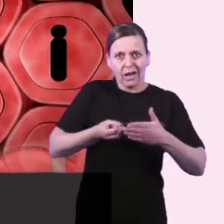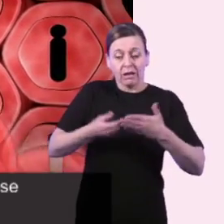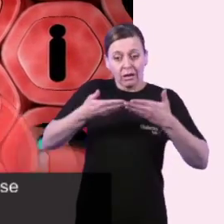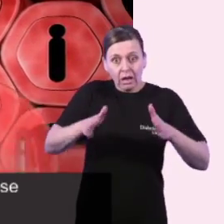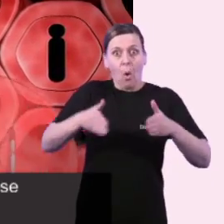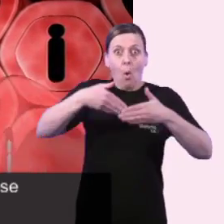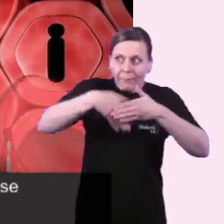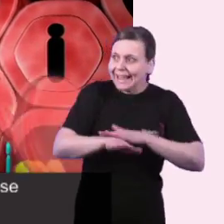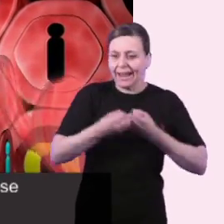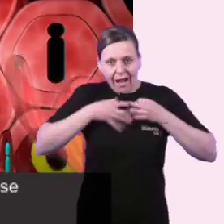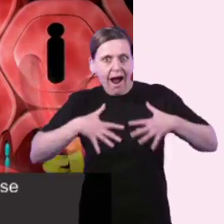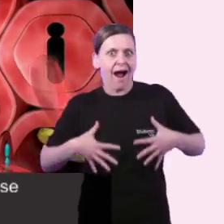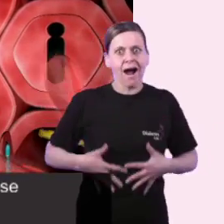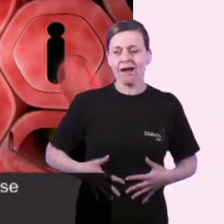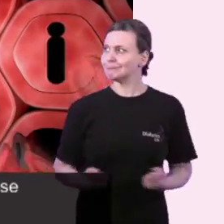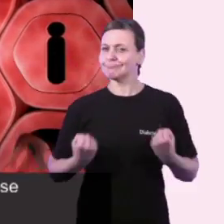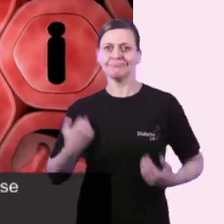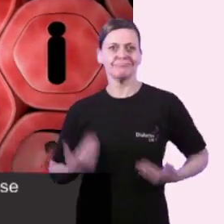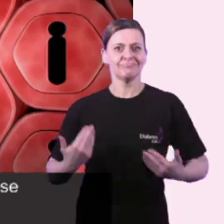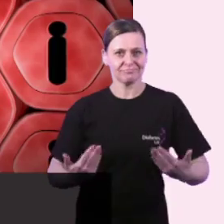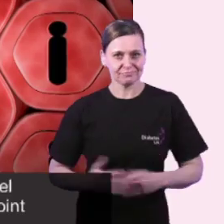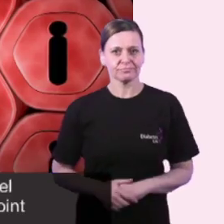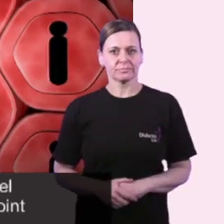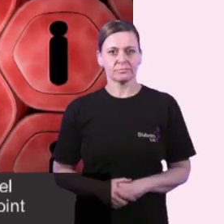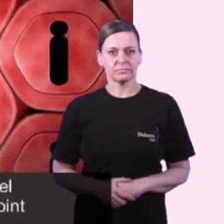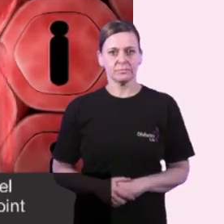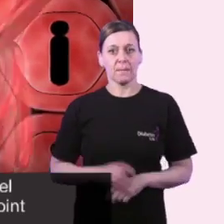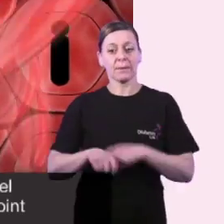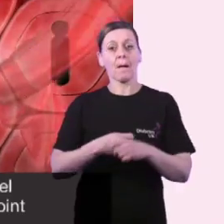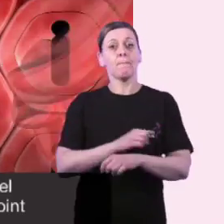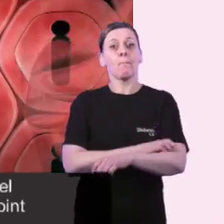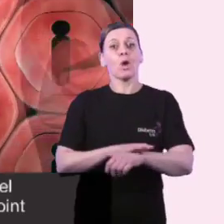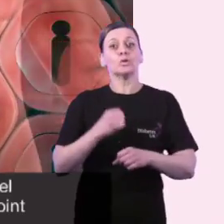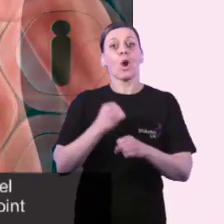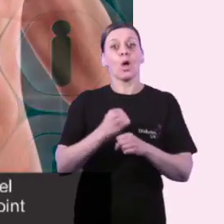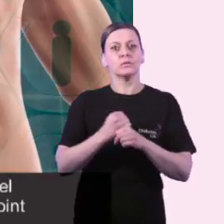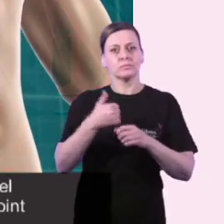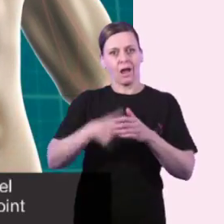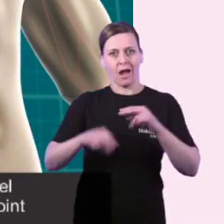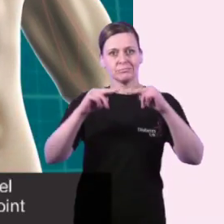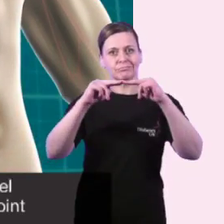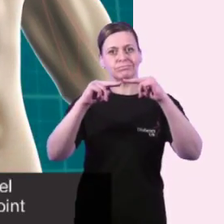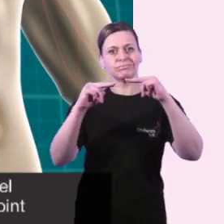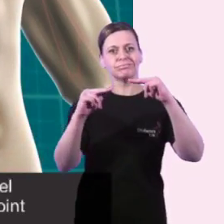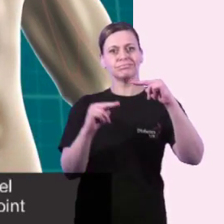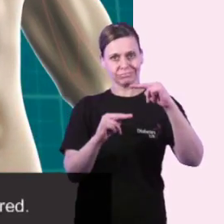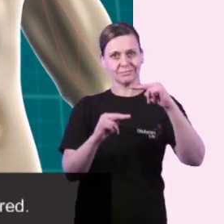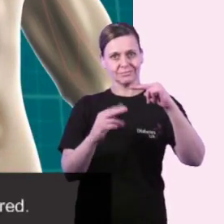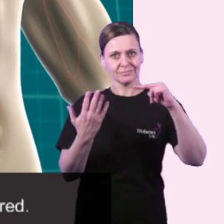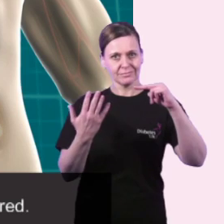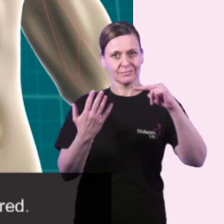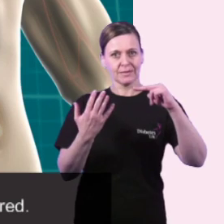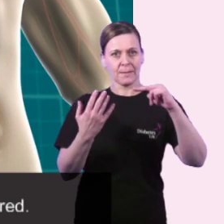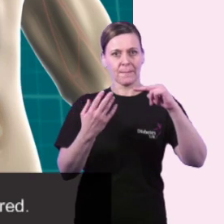That way the blood glucose level starts to drop but the blood glucose level can be topped up at any point by the